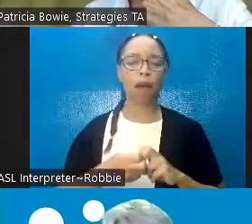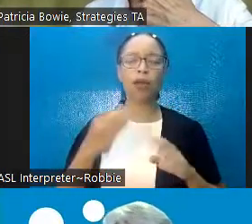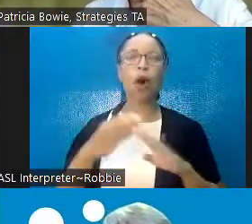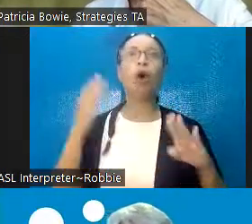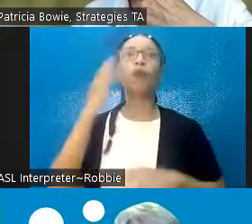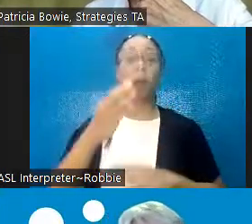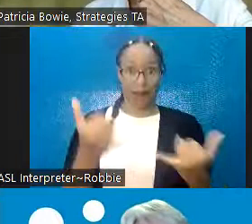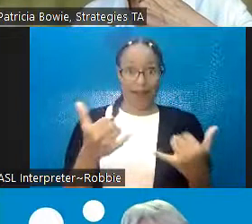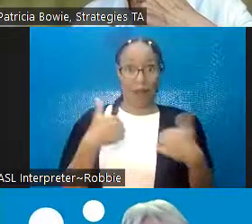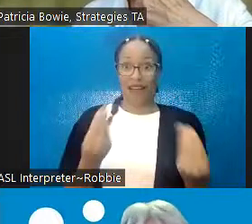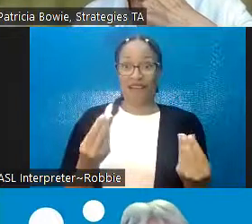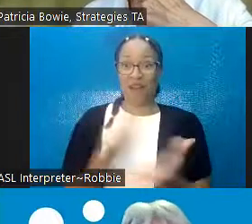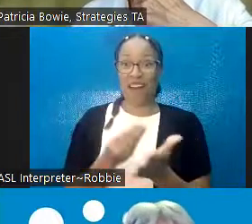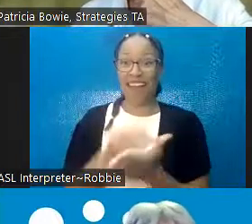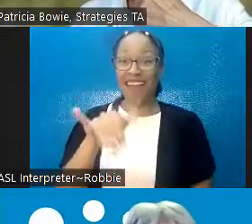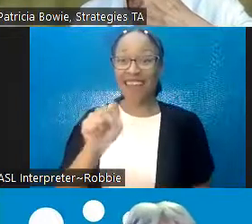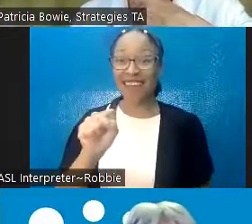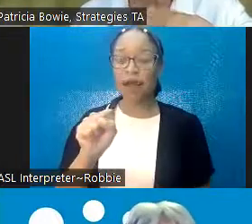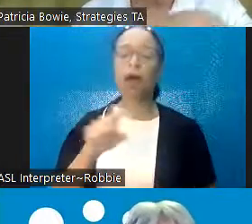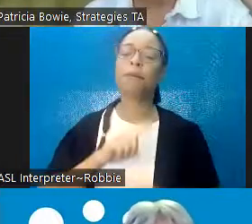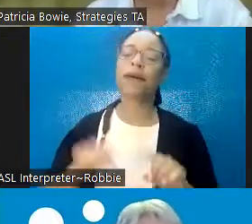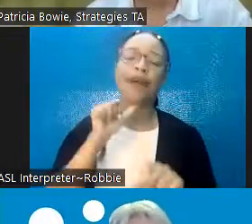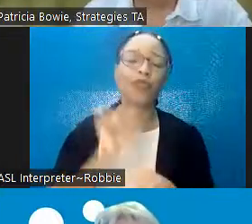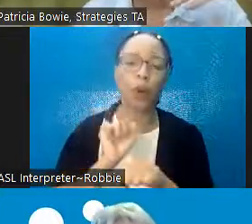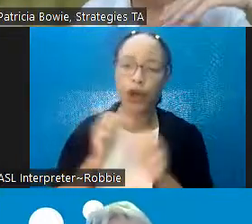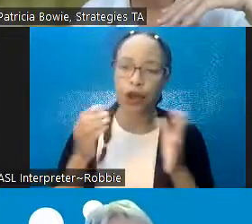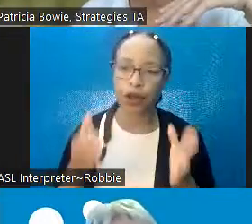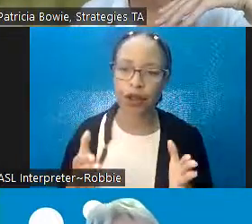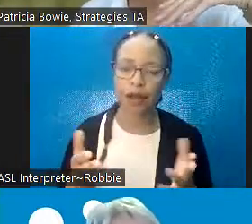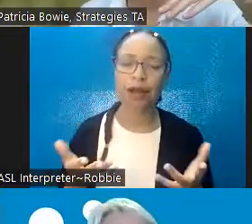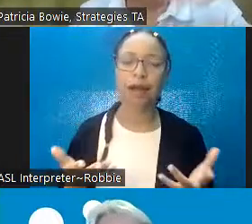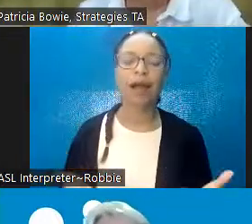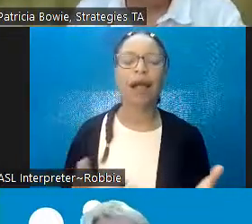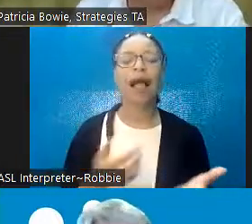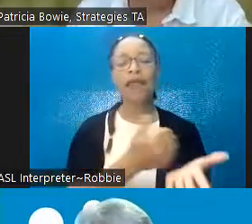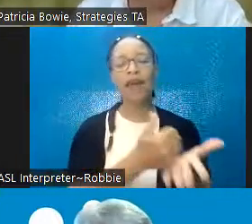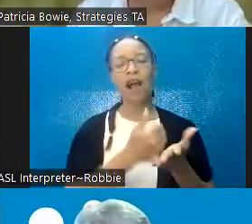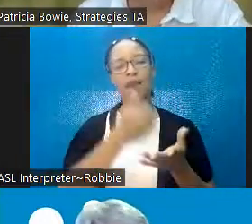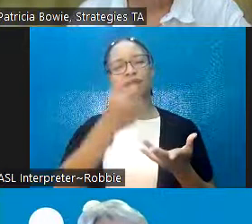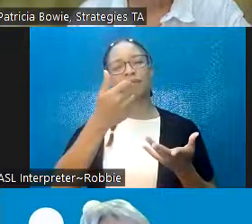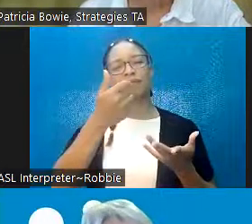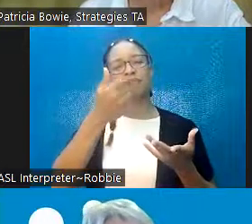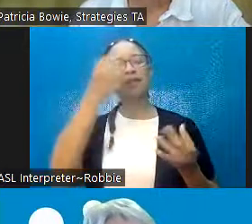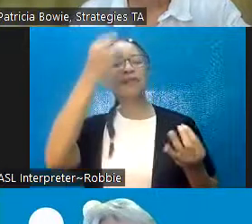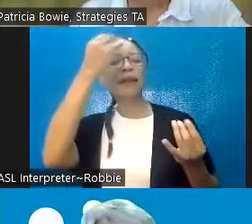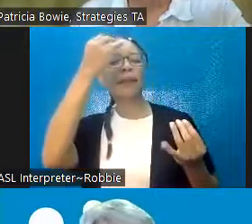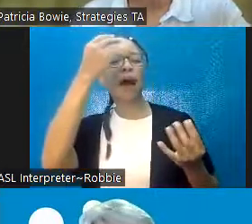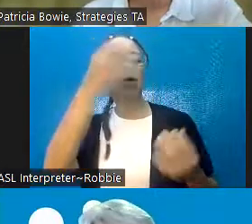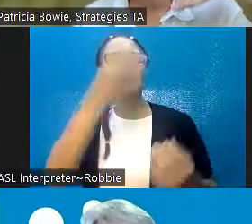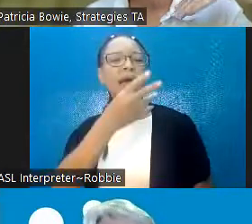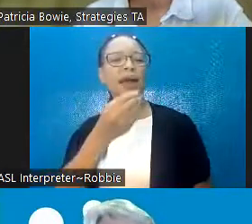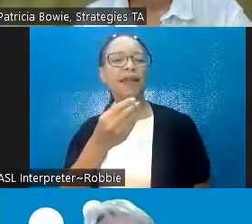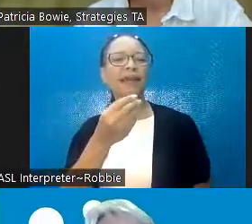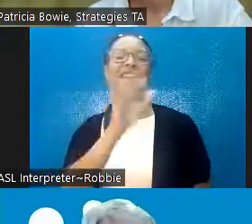workforce. Yeah. Well, and that does help you think about, and that's why I actually even put that